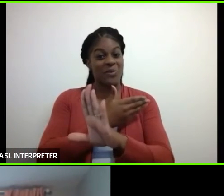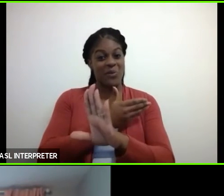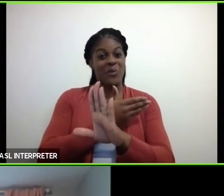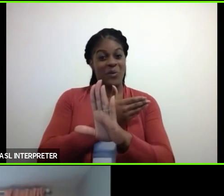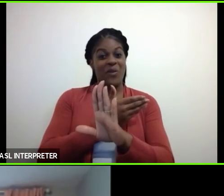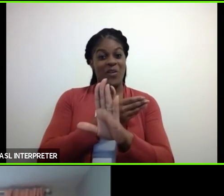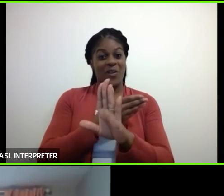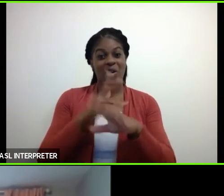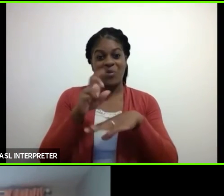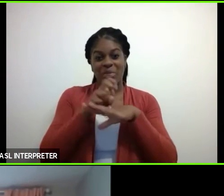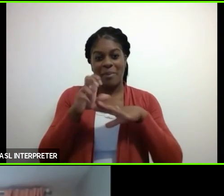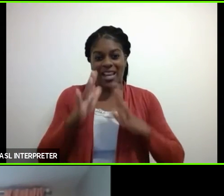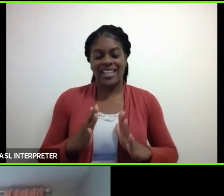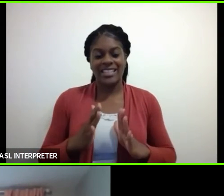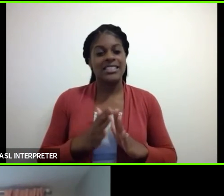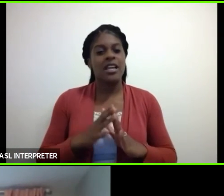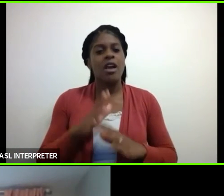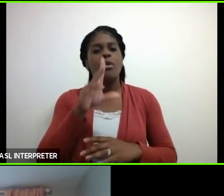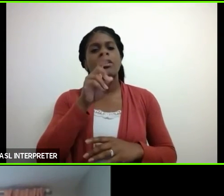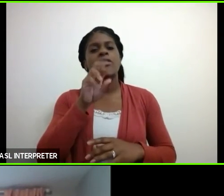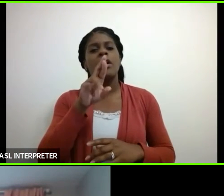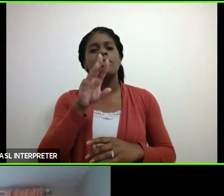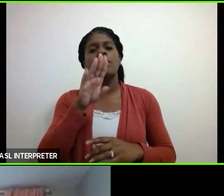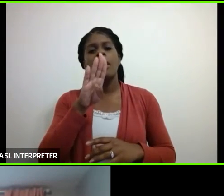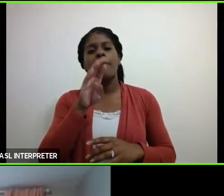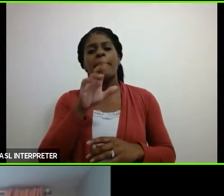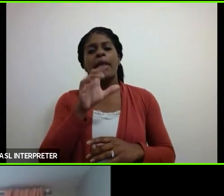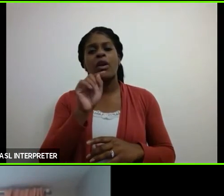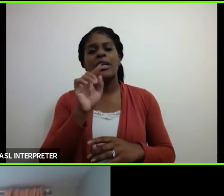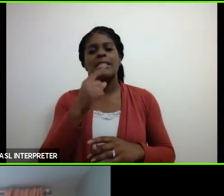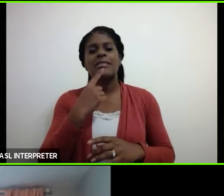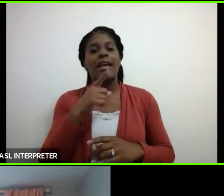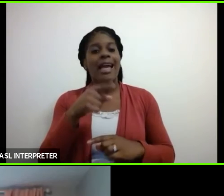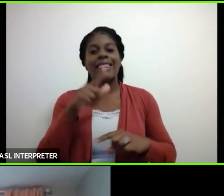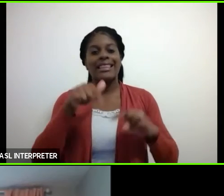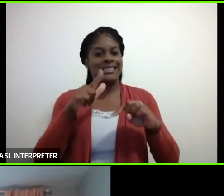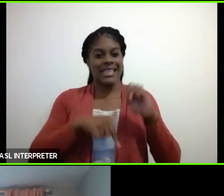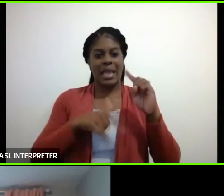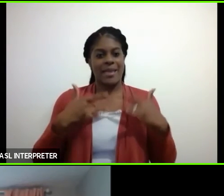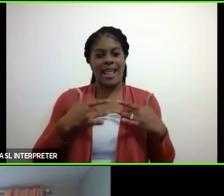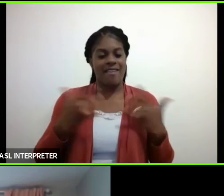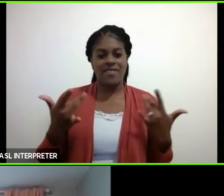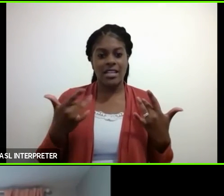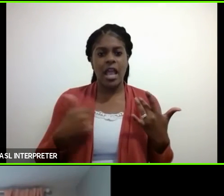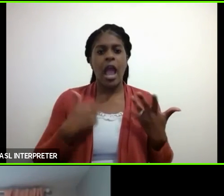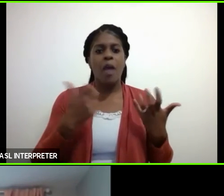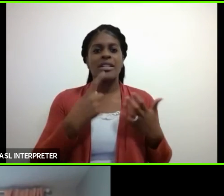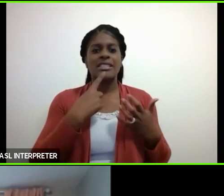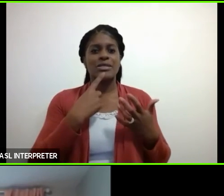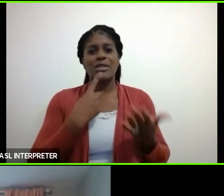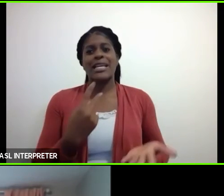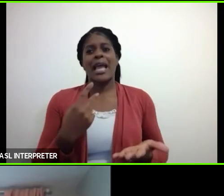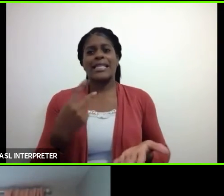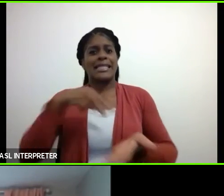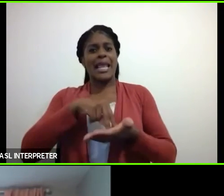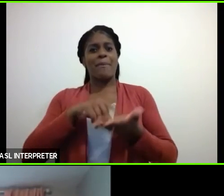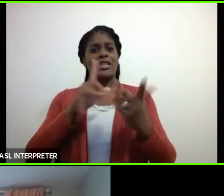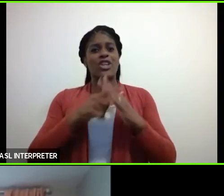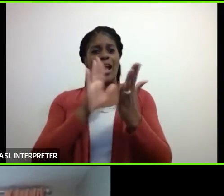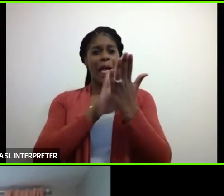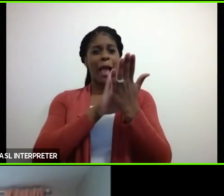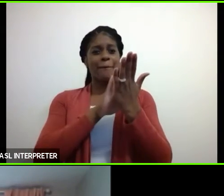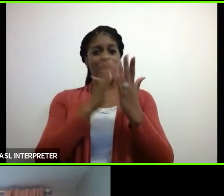with the panelists. When Dr. Barrett said, this cannot be an event, I wanted to stand up and start clapping, because